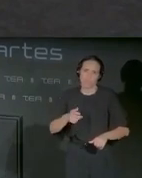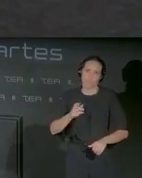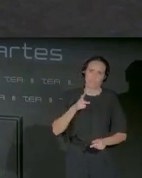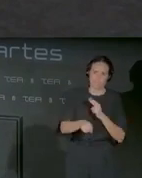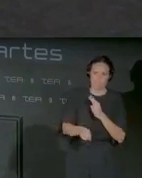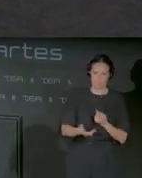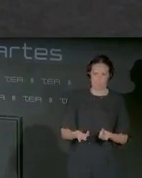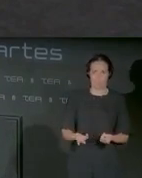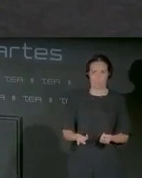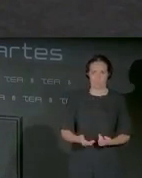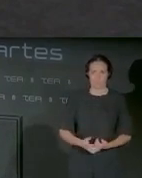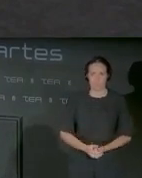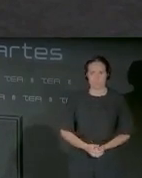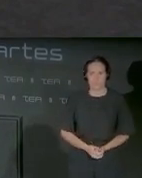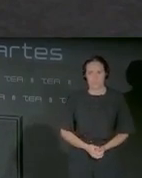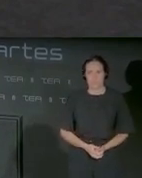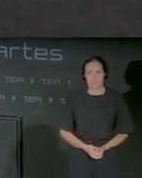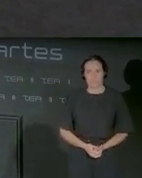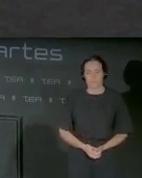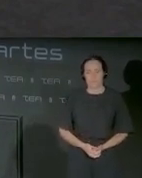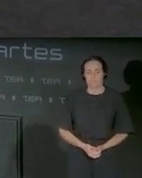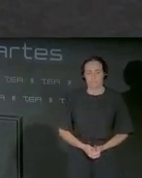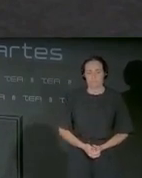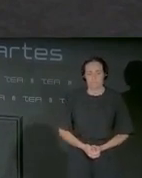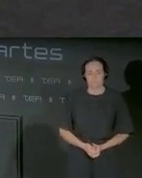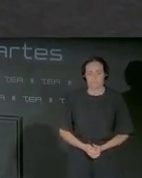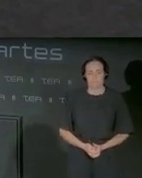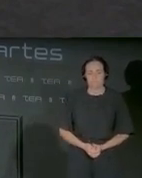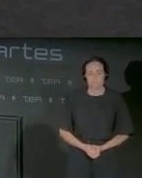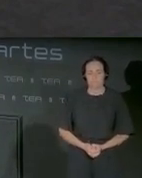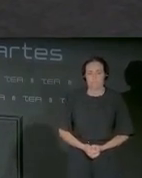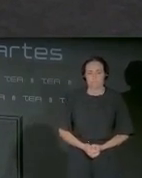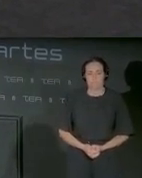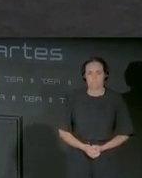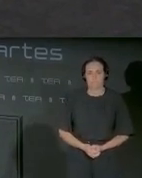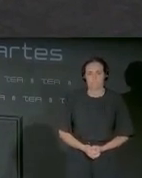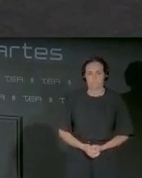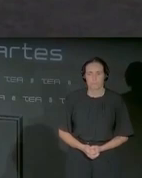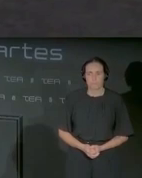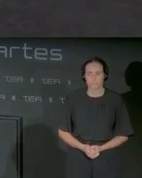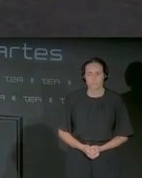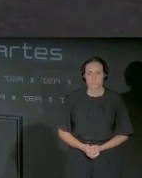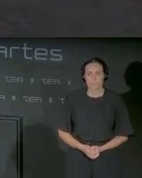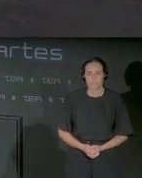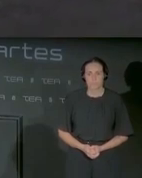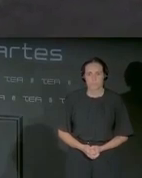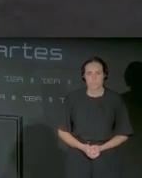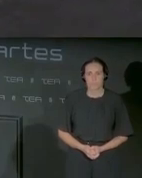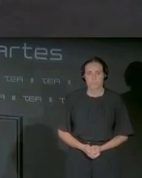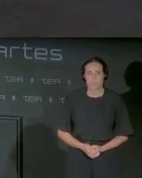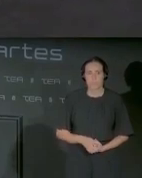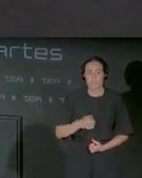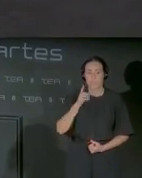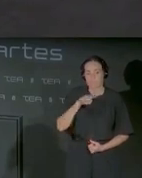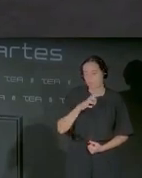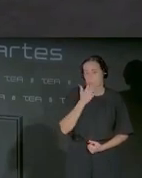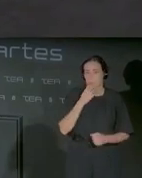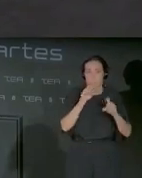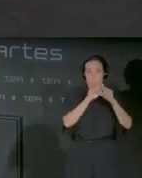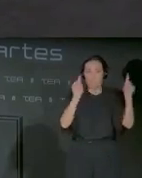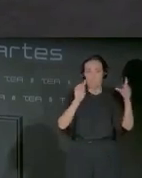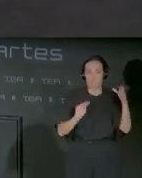But it also can be commercial. It also can be successful. But nevertheless, it's culture